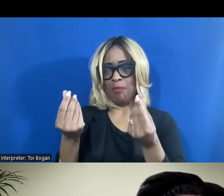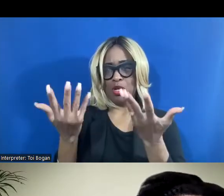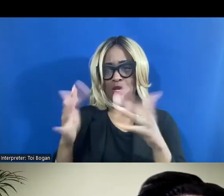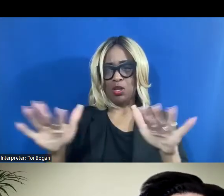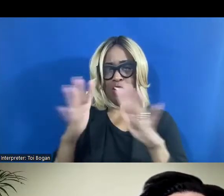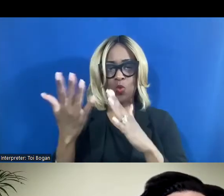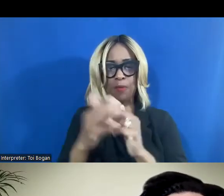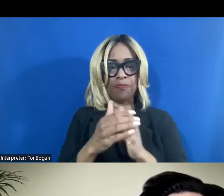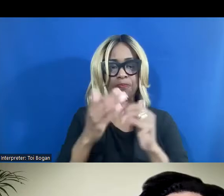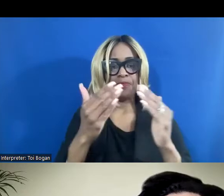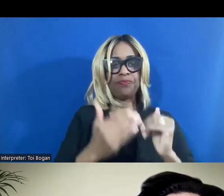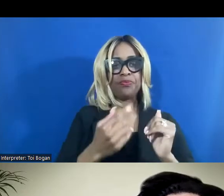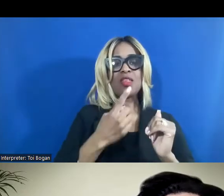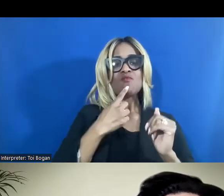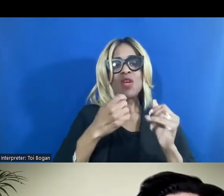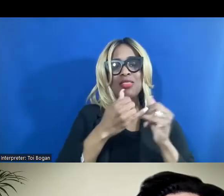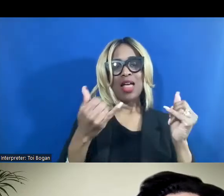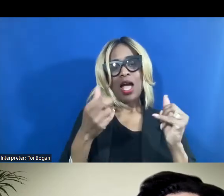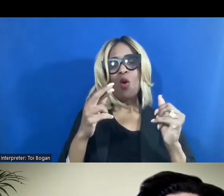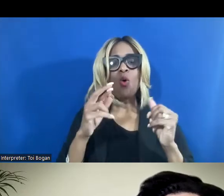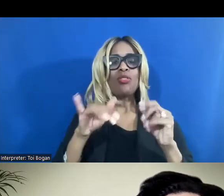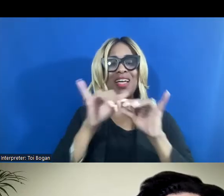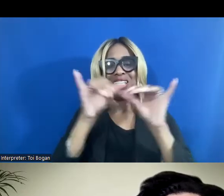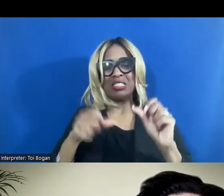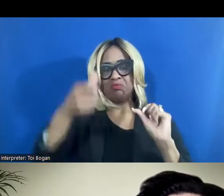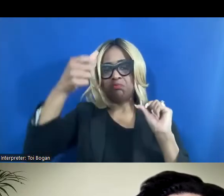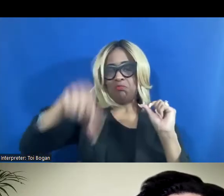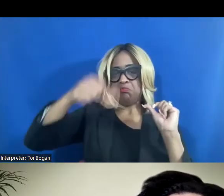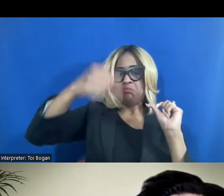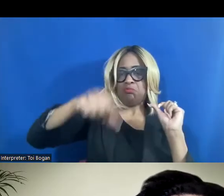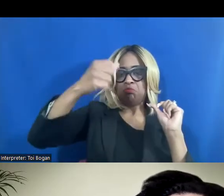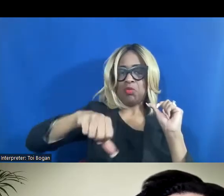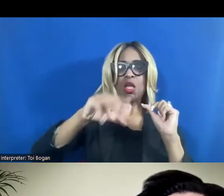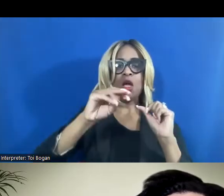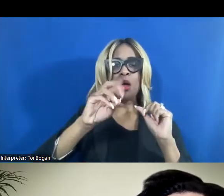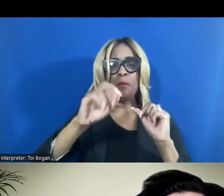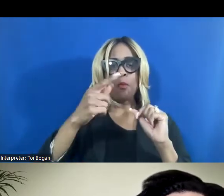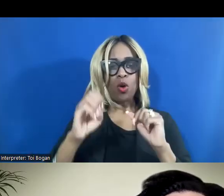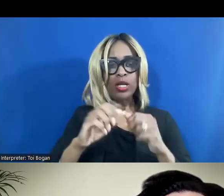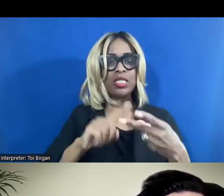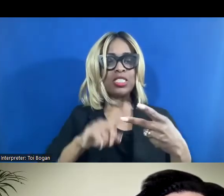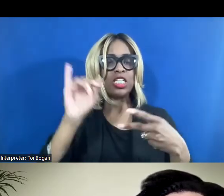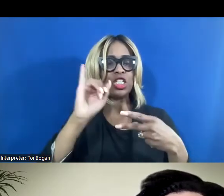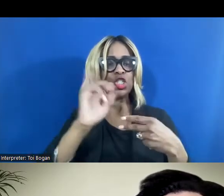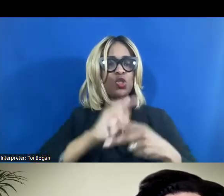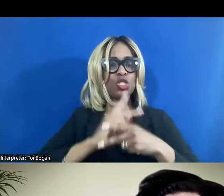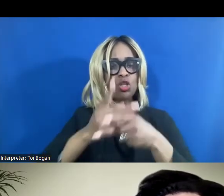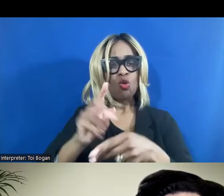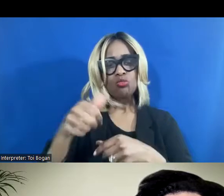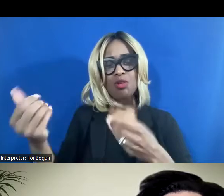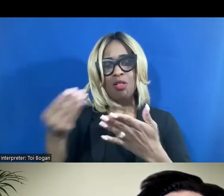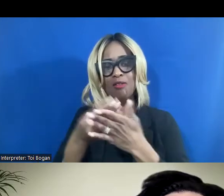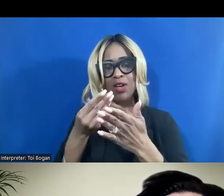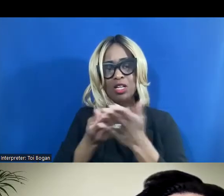Redlining, or the systematic denial of mortgages, insurance, loan, and other financial